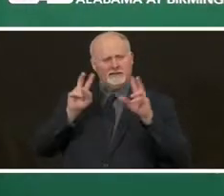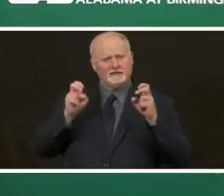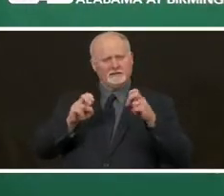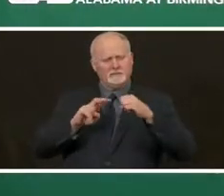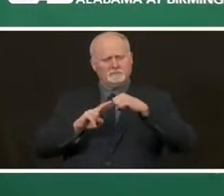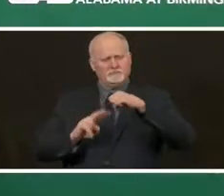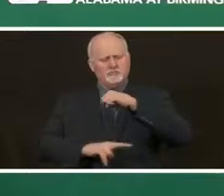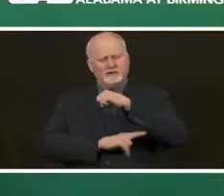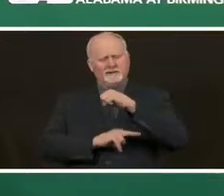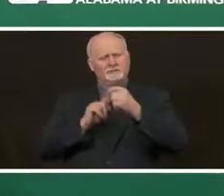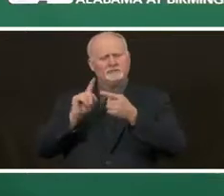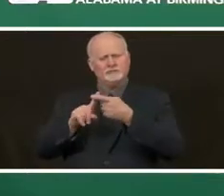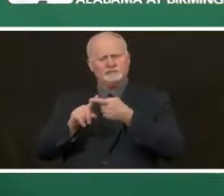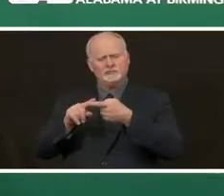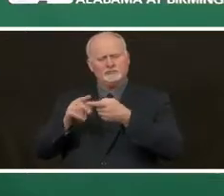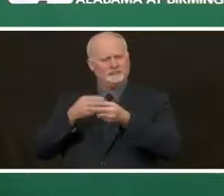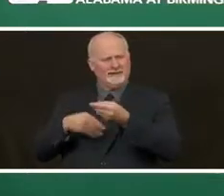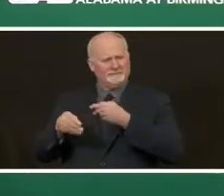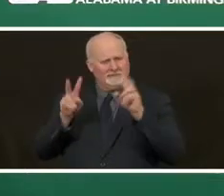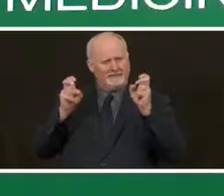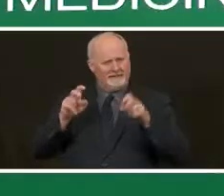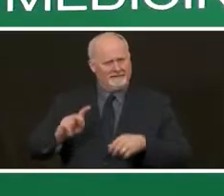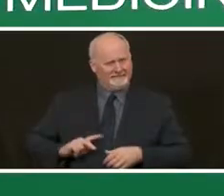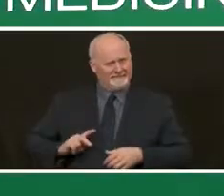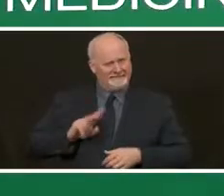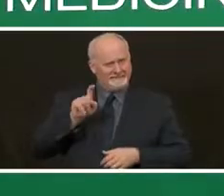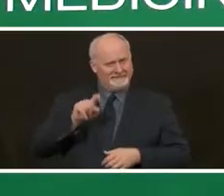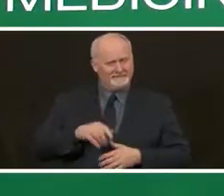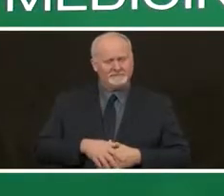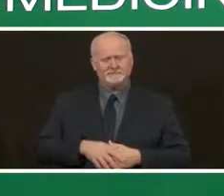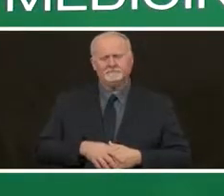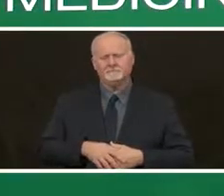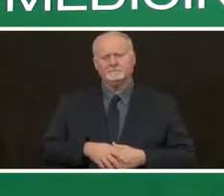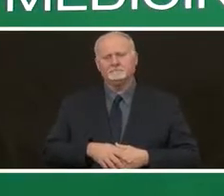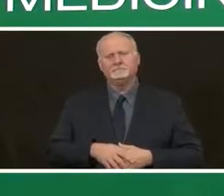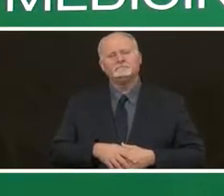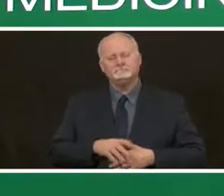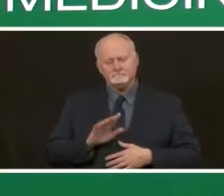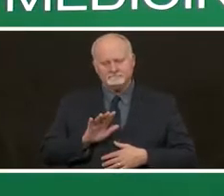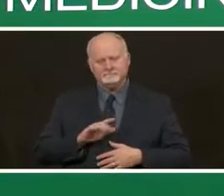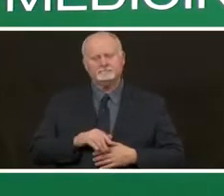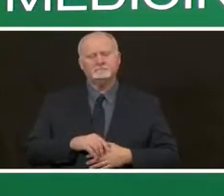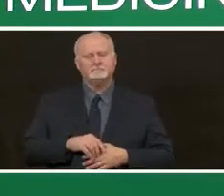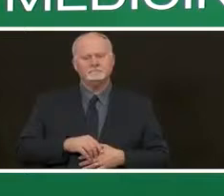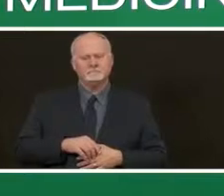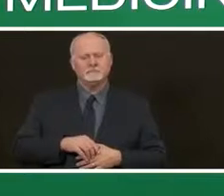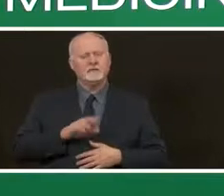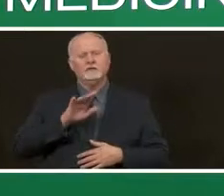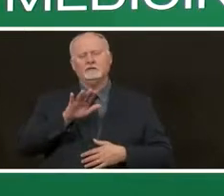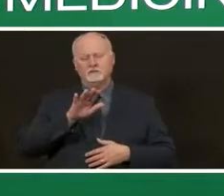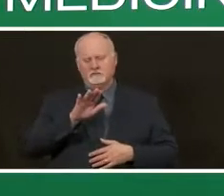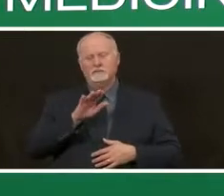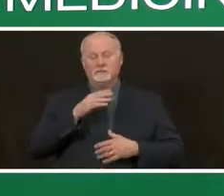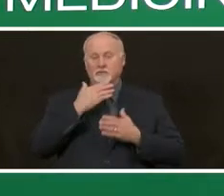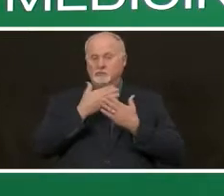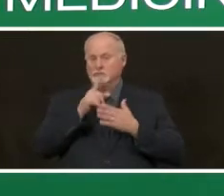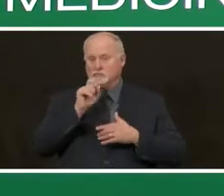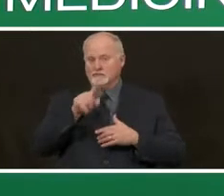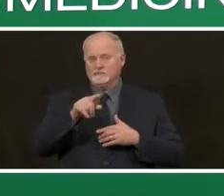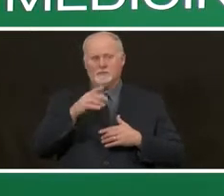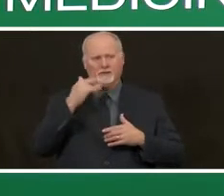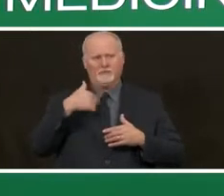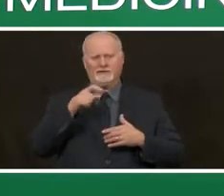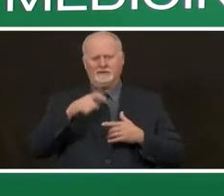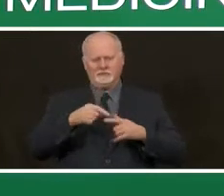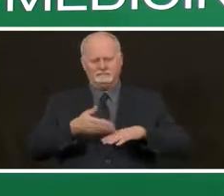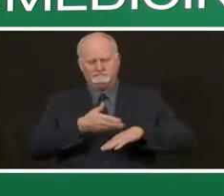kidneys, or will these be usable long term? That's a great question, and I think one of the things and reasons why we need to be able to progress